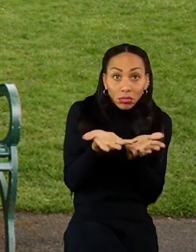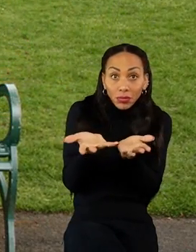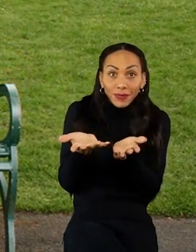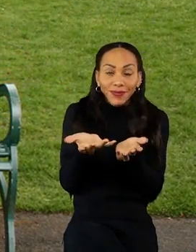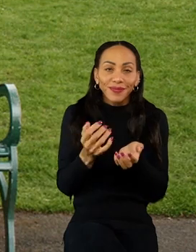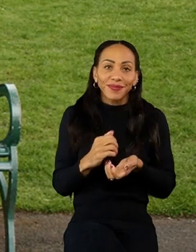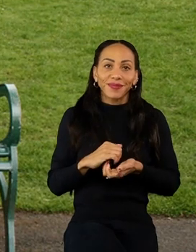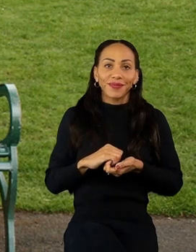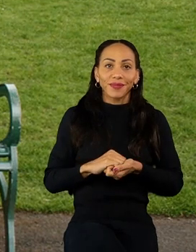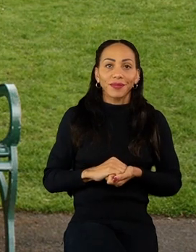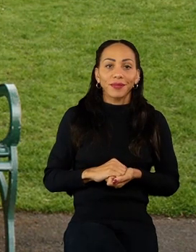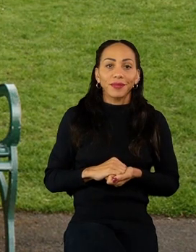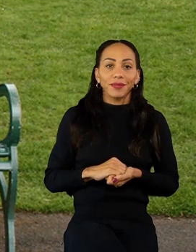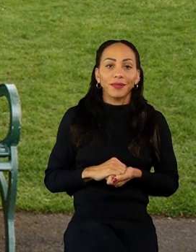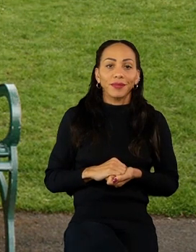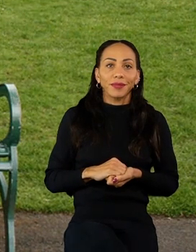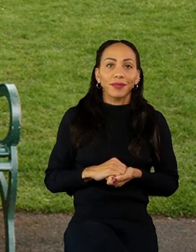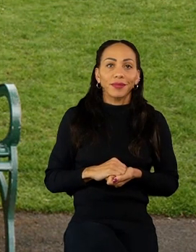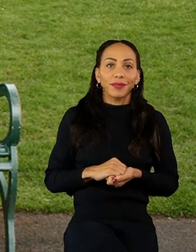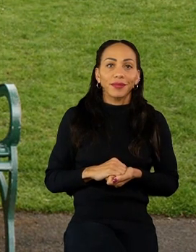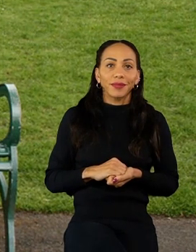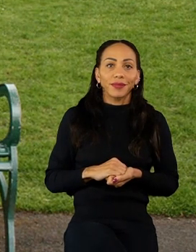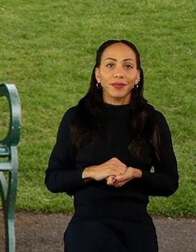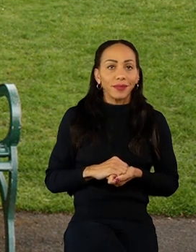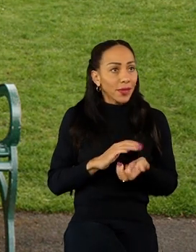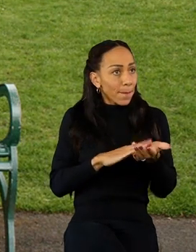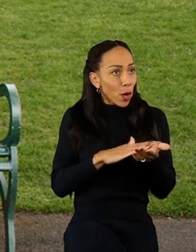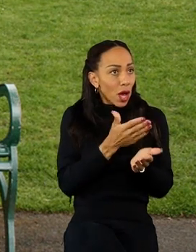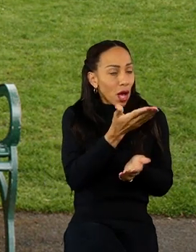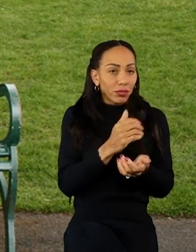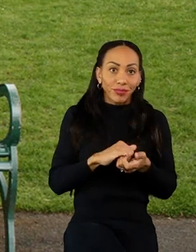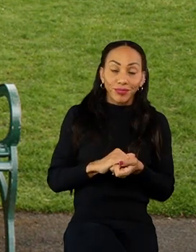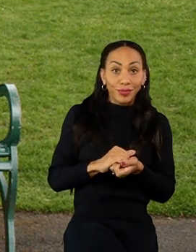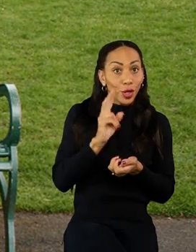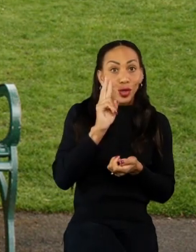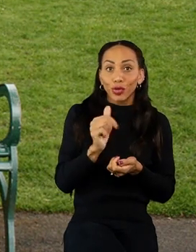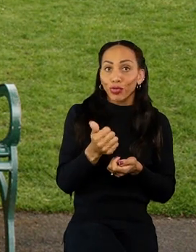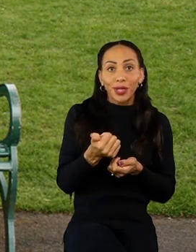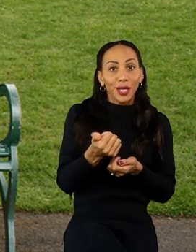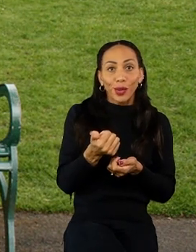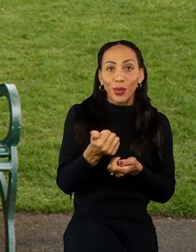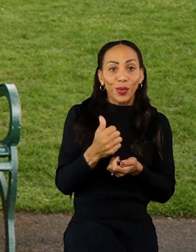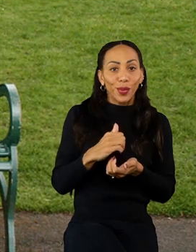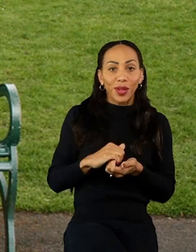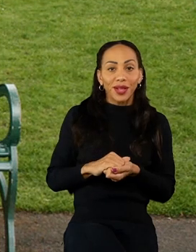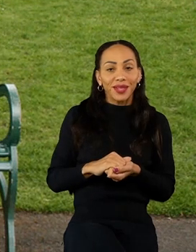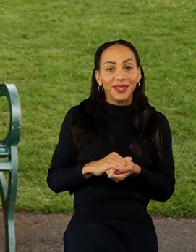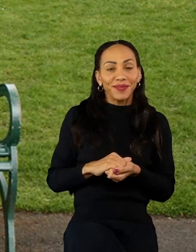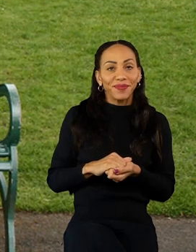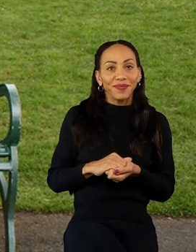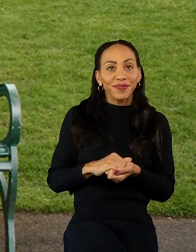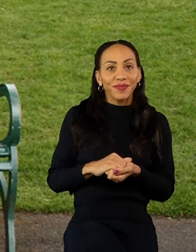our role more generally within this project or anything. Go ahead, Mona.